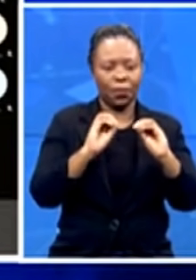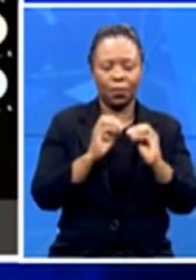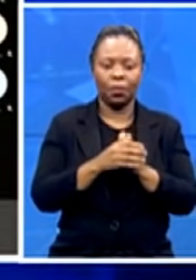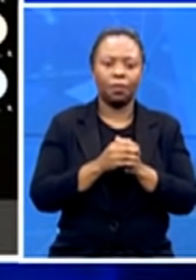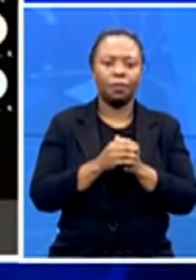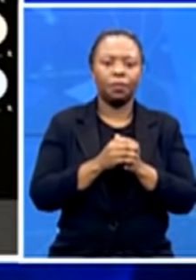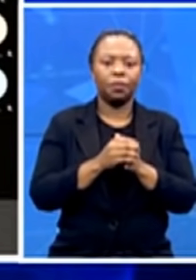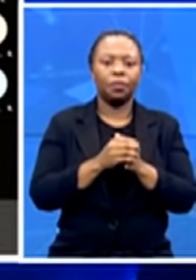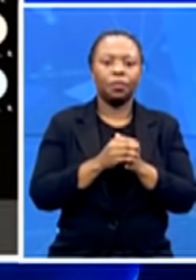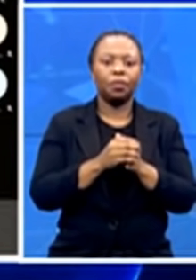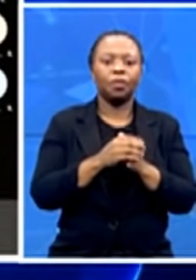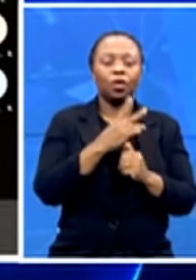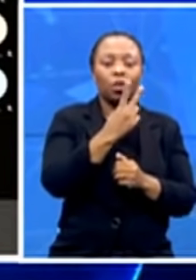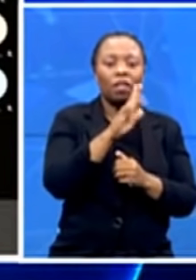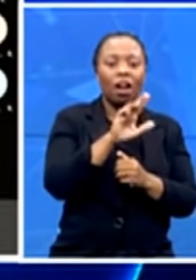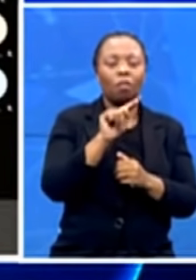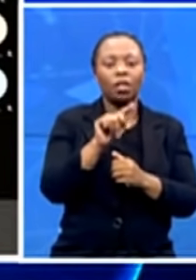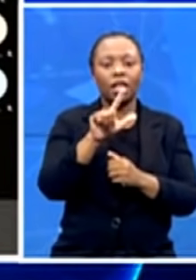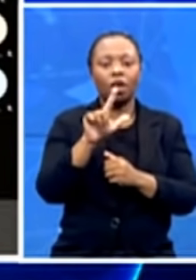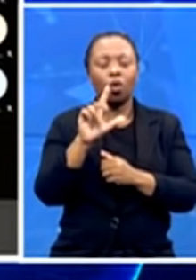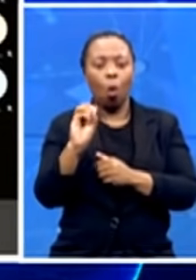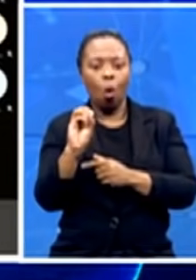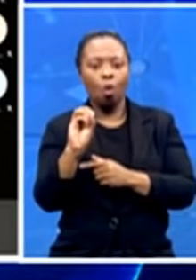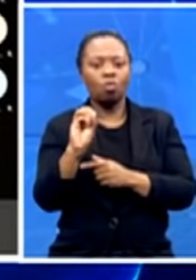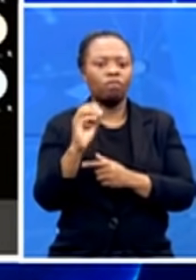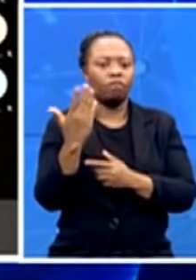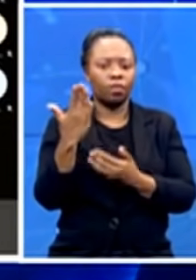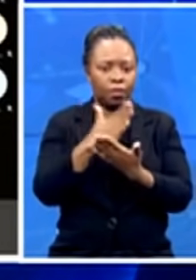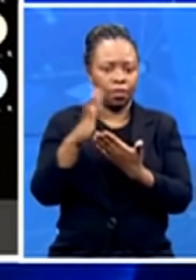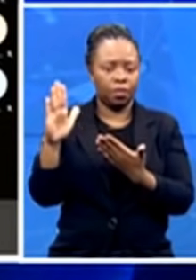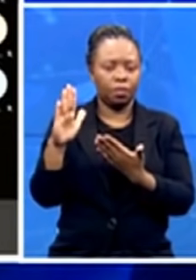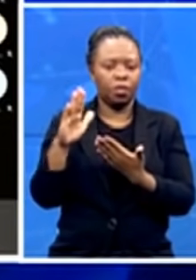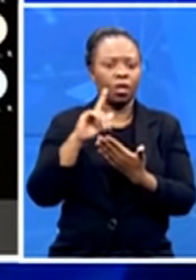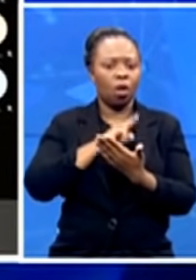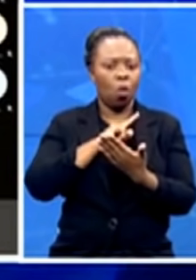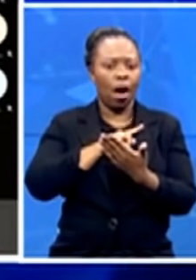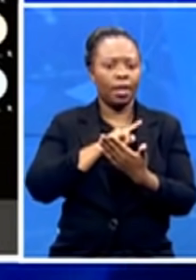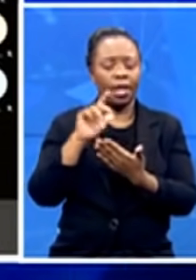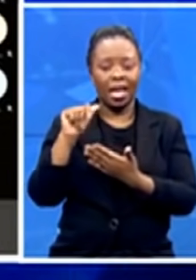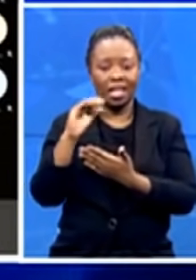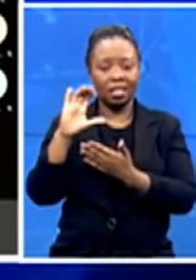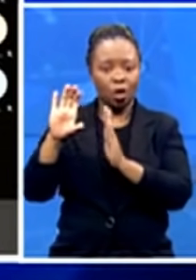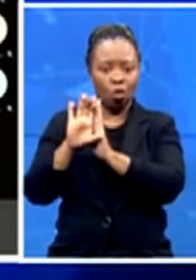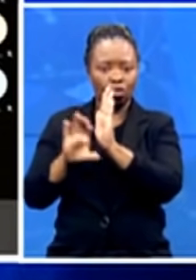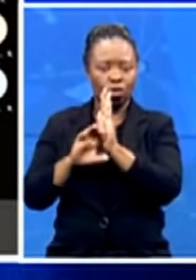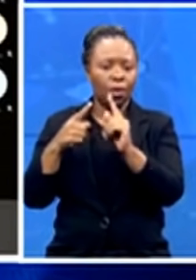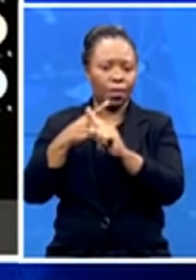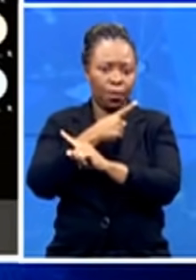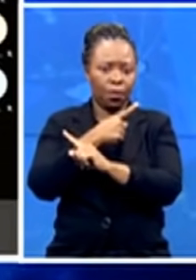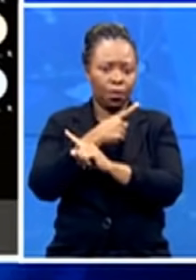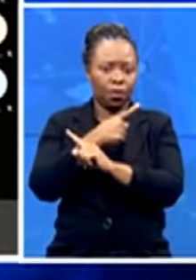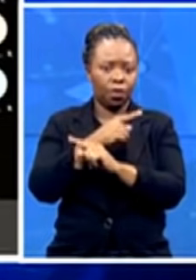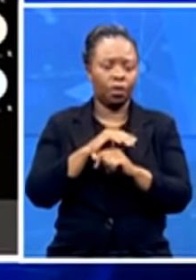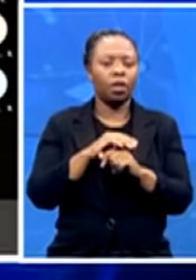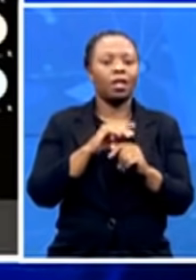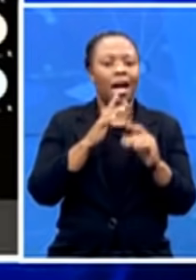to be struck down because it is in conflict with the ANC Constitution, in particular Rule 25, as read with